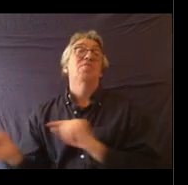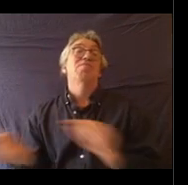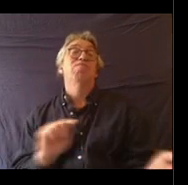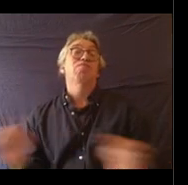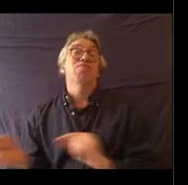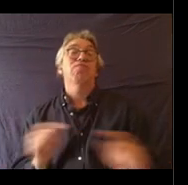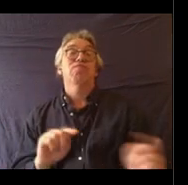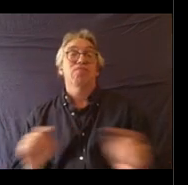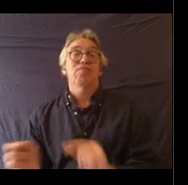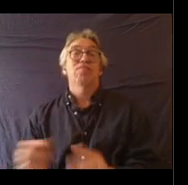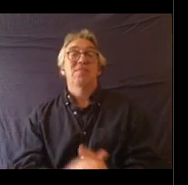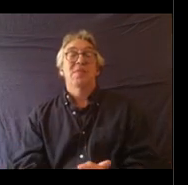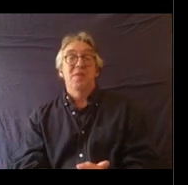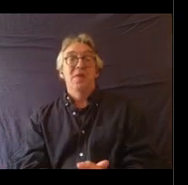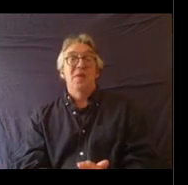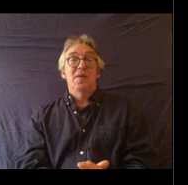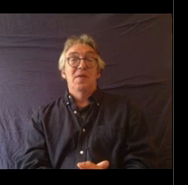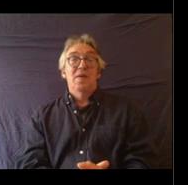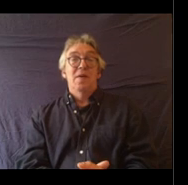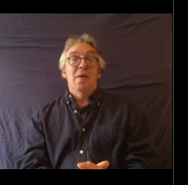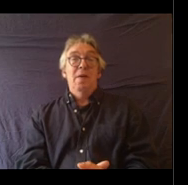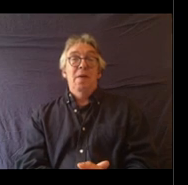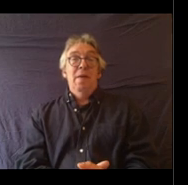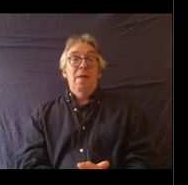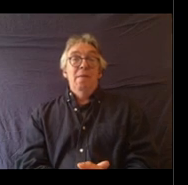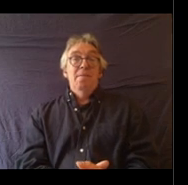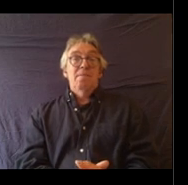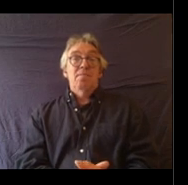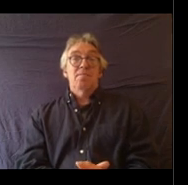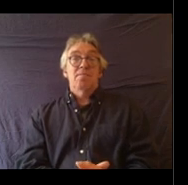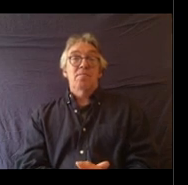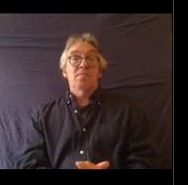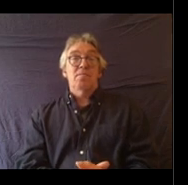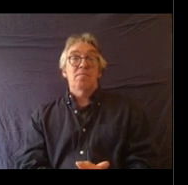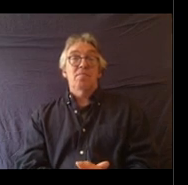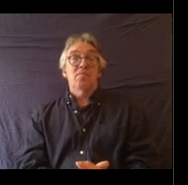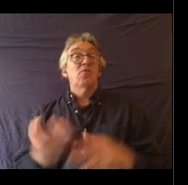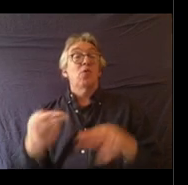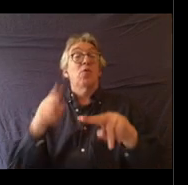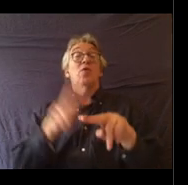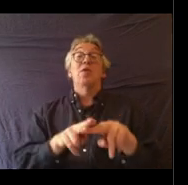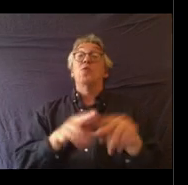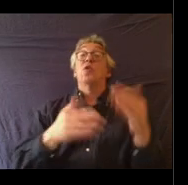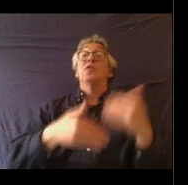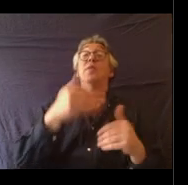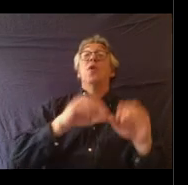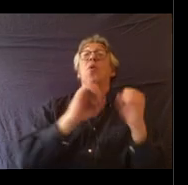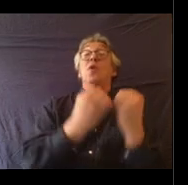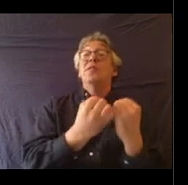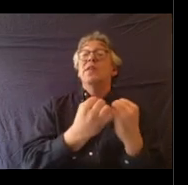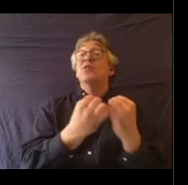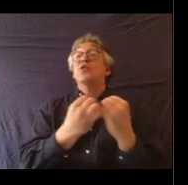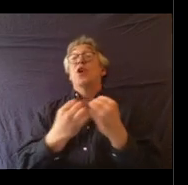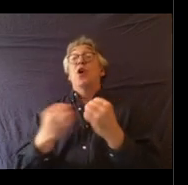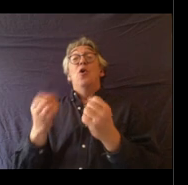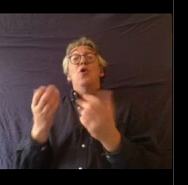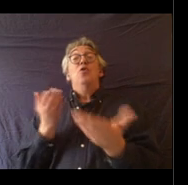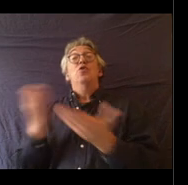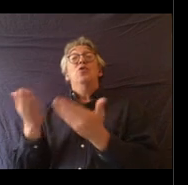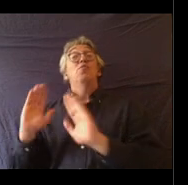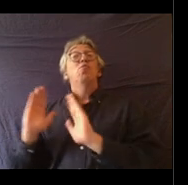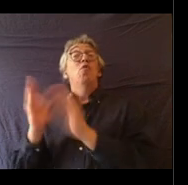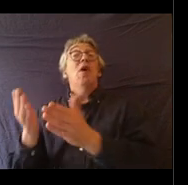organizations of persons with disabilities, and audiovisual media service providers. So it's very important, once again, to ensure this progress